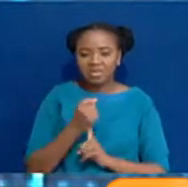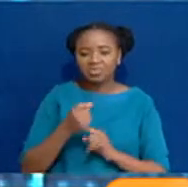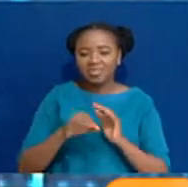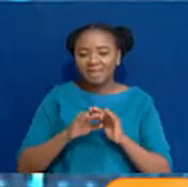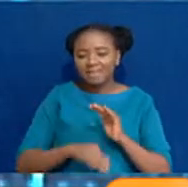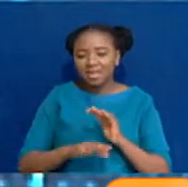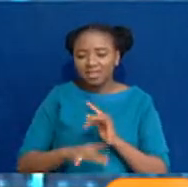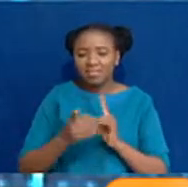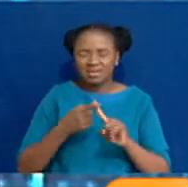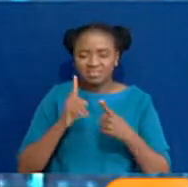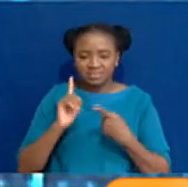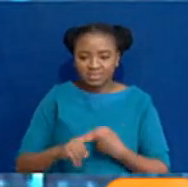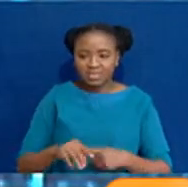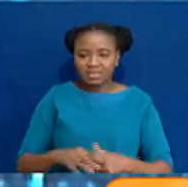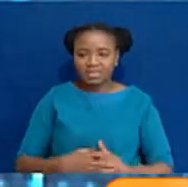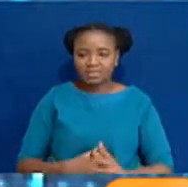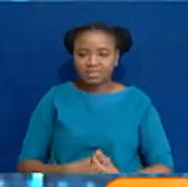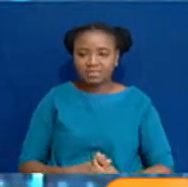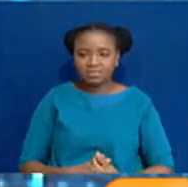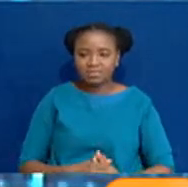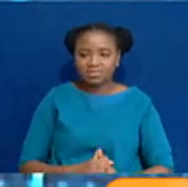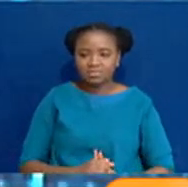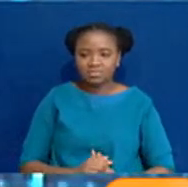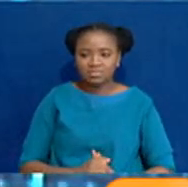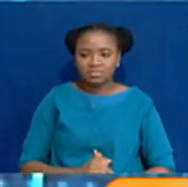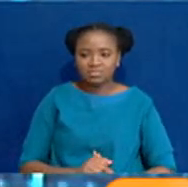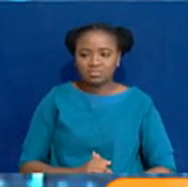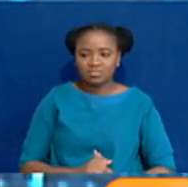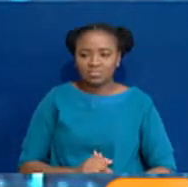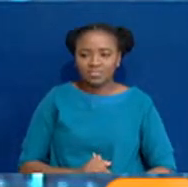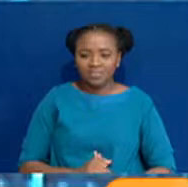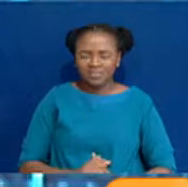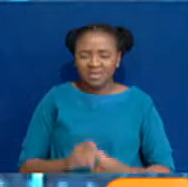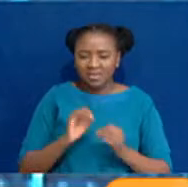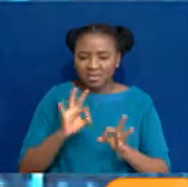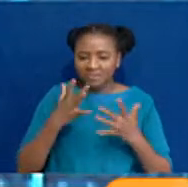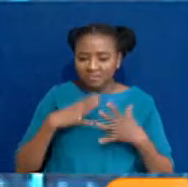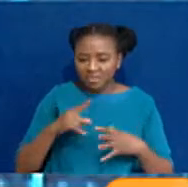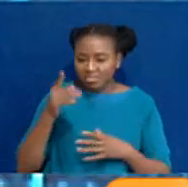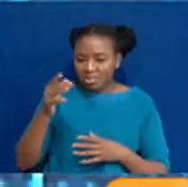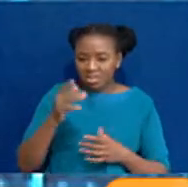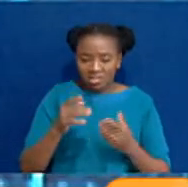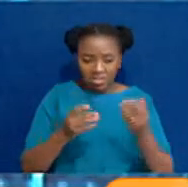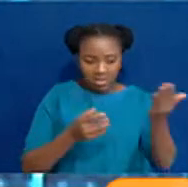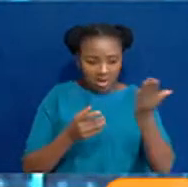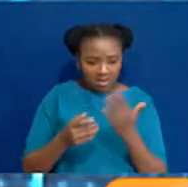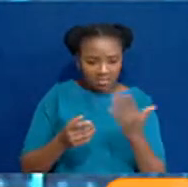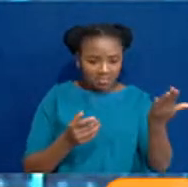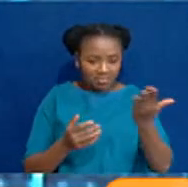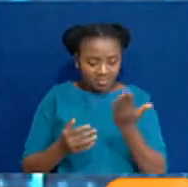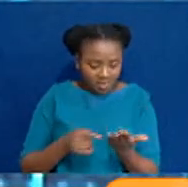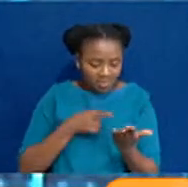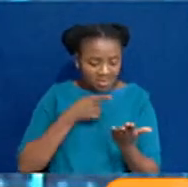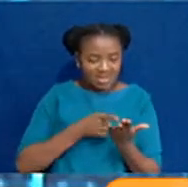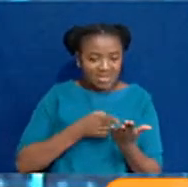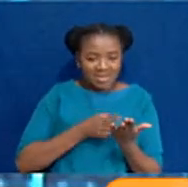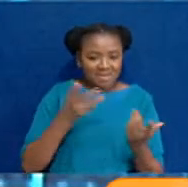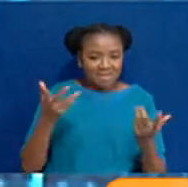what you use as your yardstick. If the responses you get do not conform to the minimum standards,